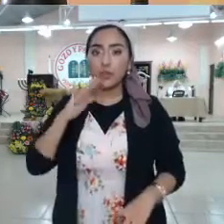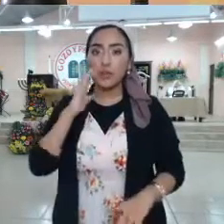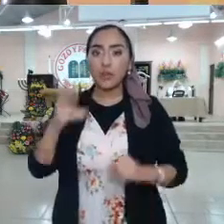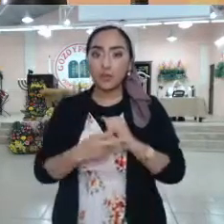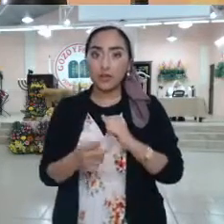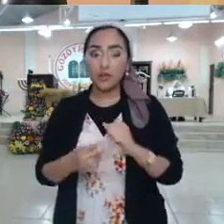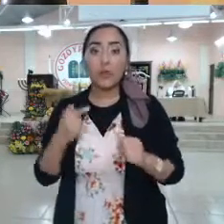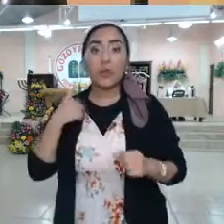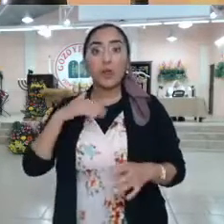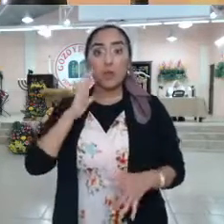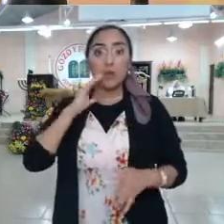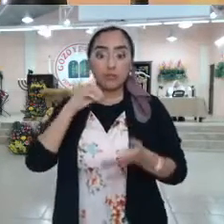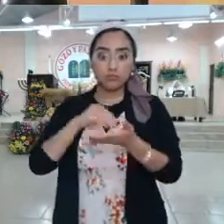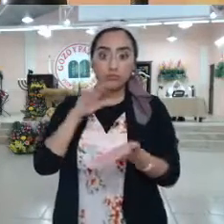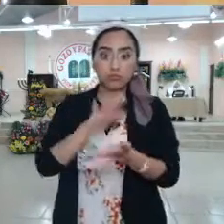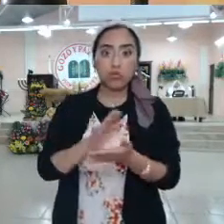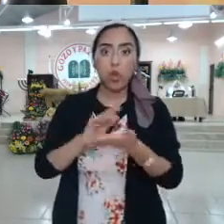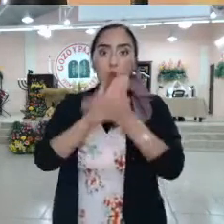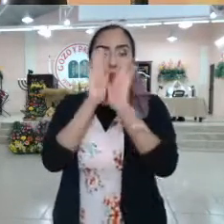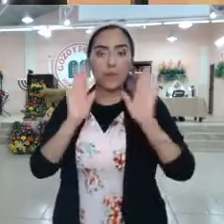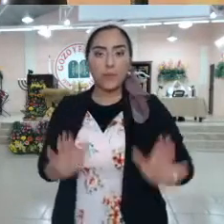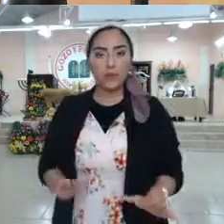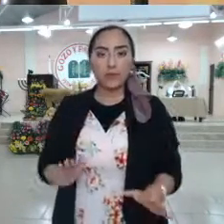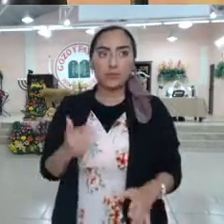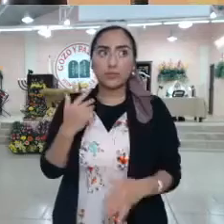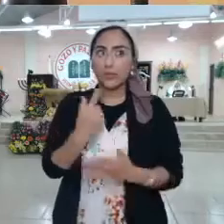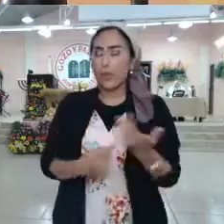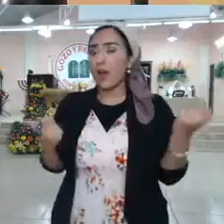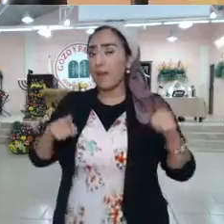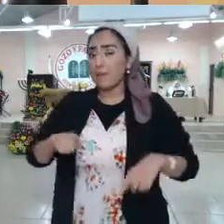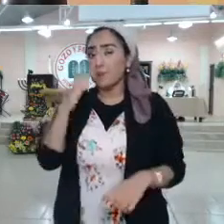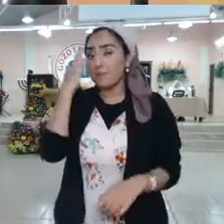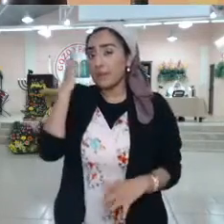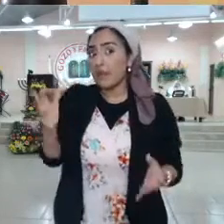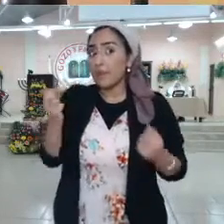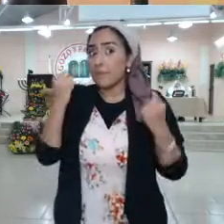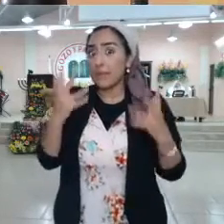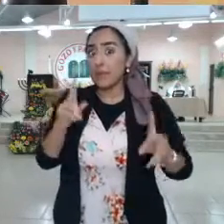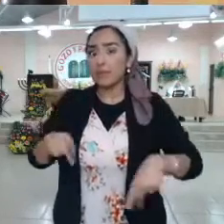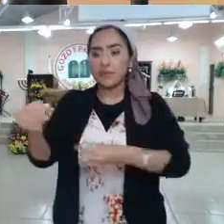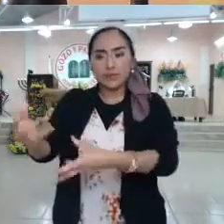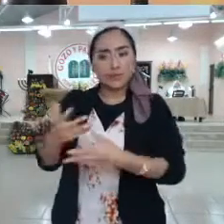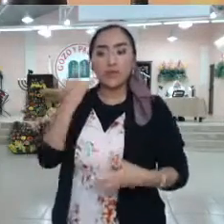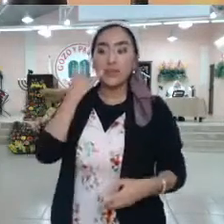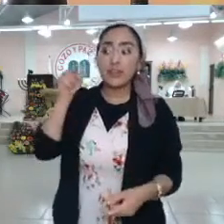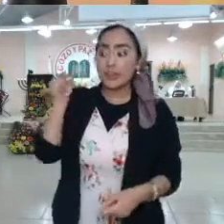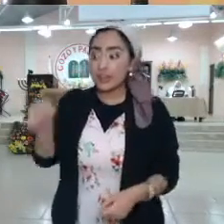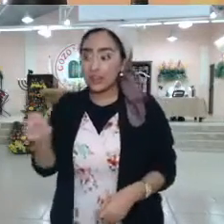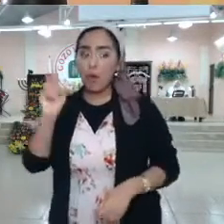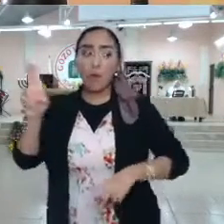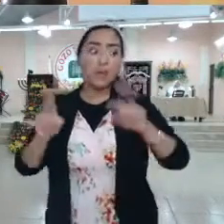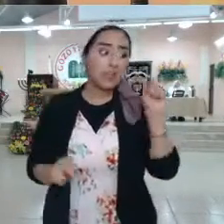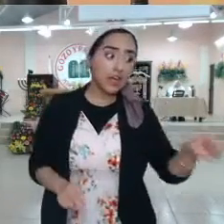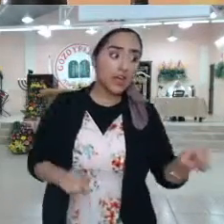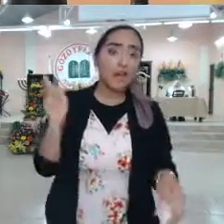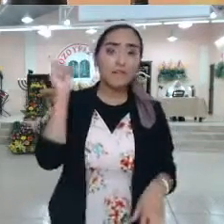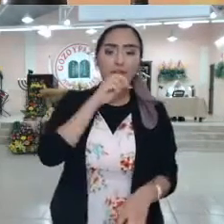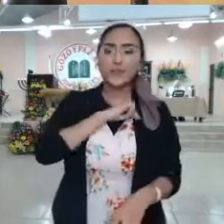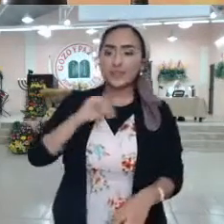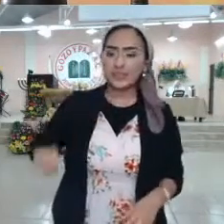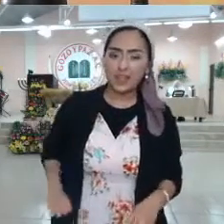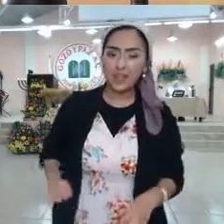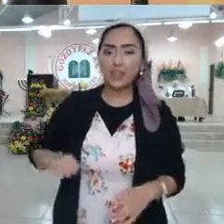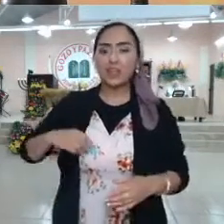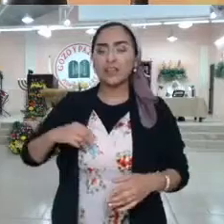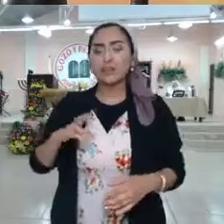really special. The plan of peace will be signed. We don't know what's going to happen or how. Many have said to me that if this or that person is